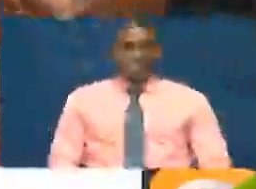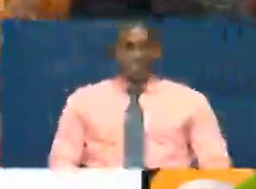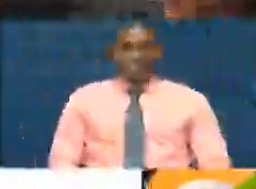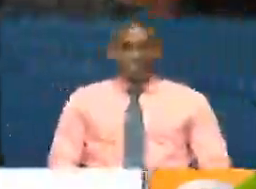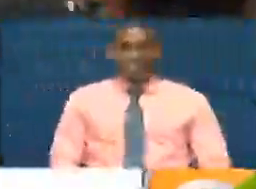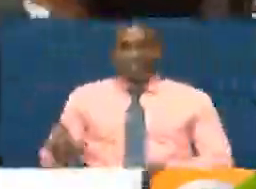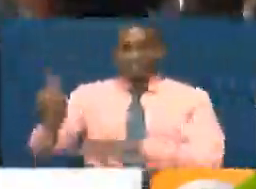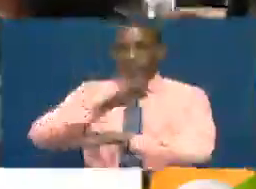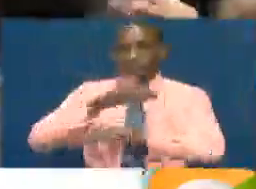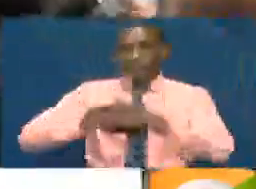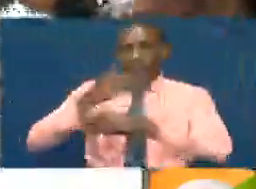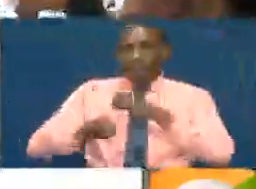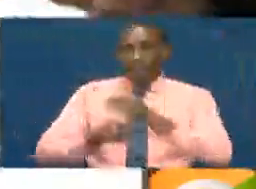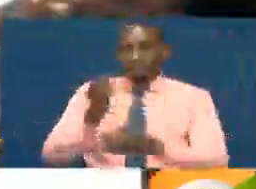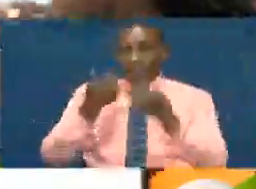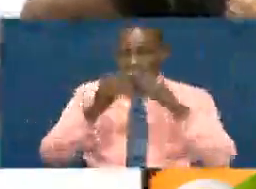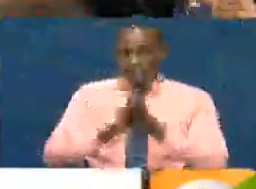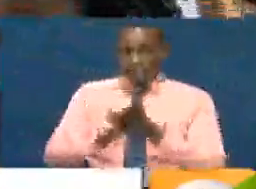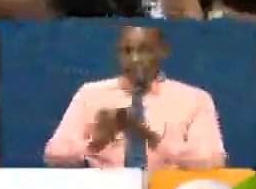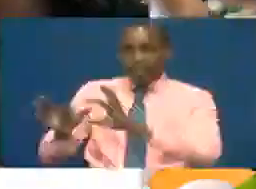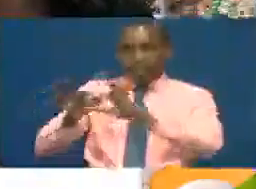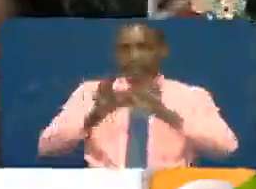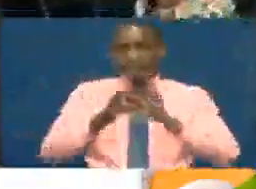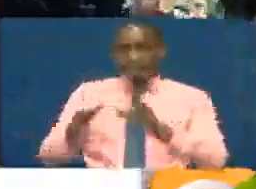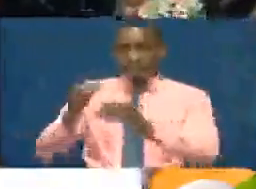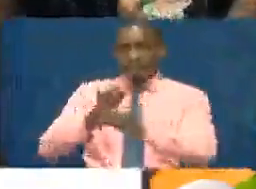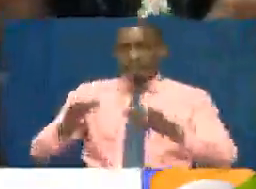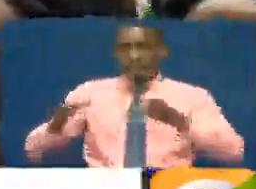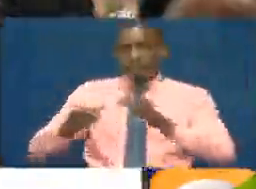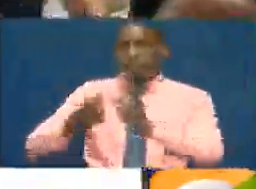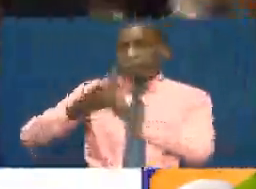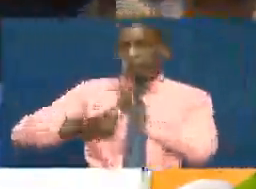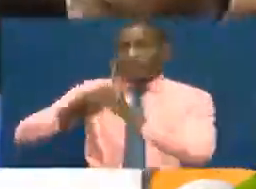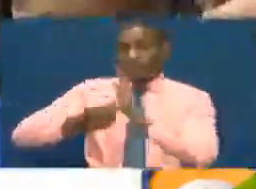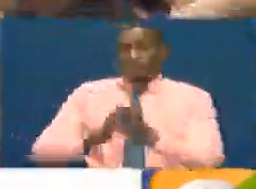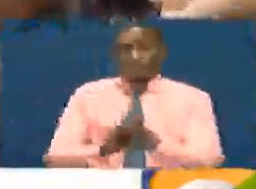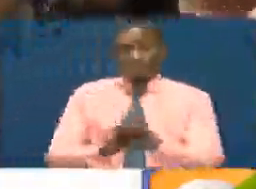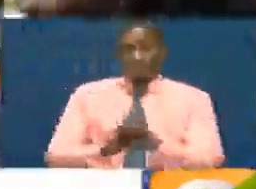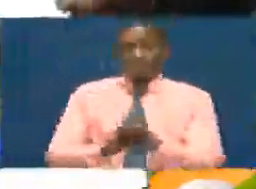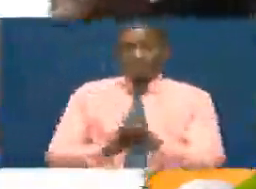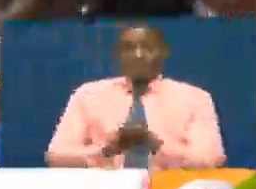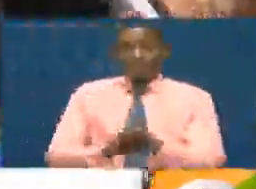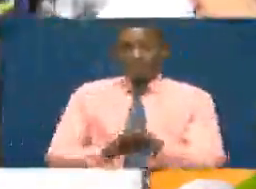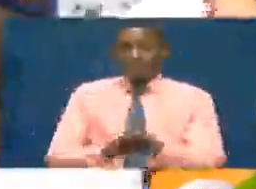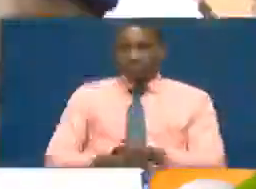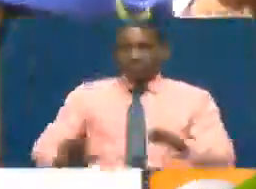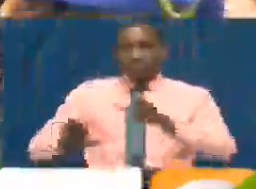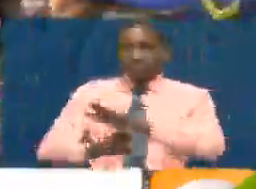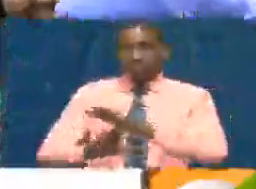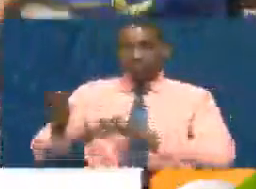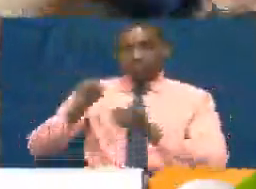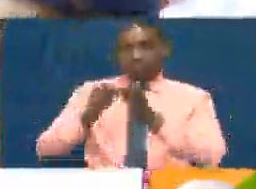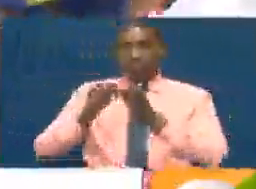A day after launching the Azimio la Umoja One Kenya Coalition Party manifesto with the running mate Raila Odinga